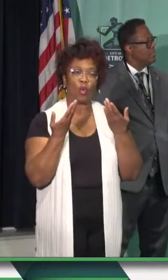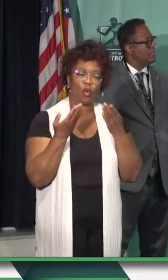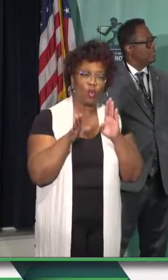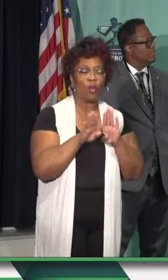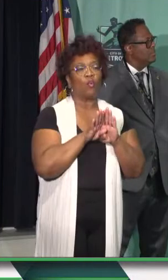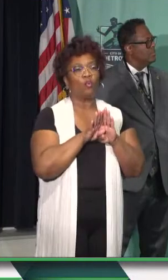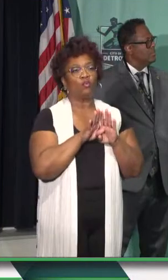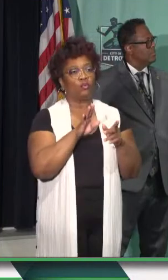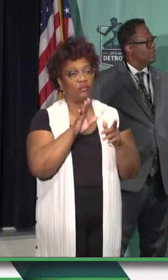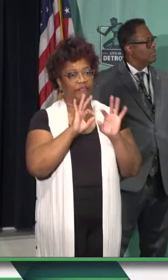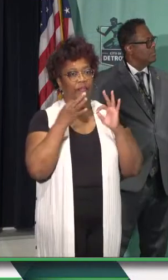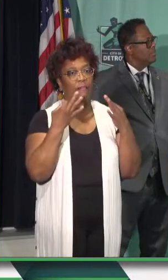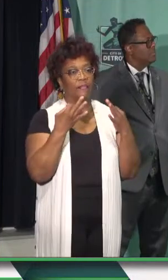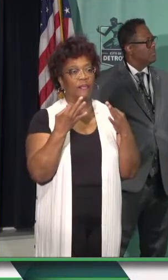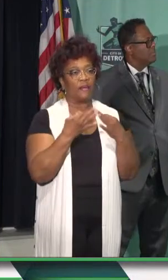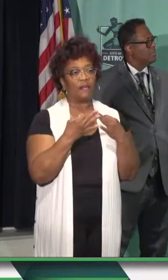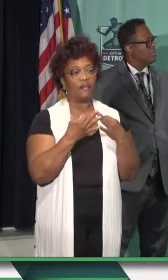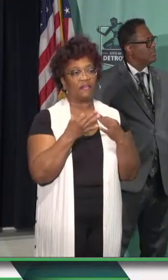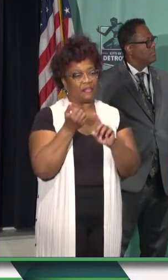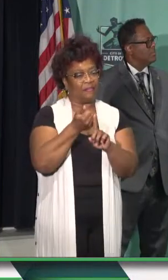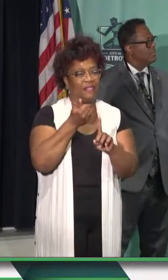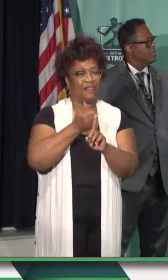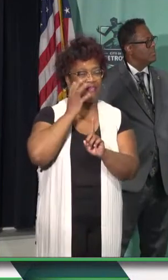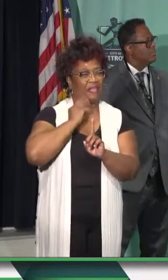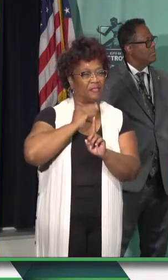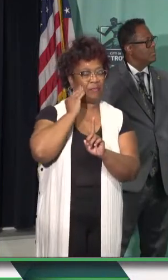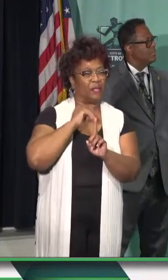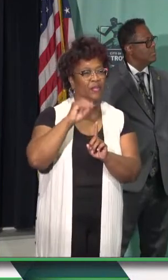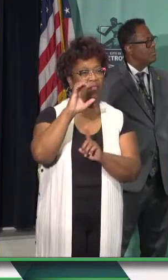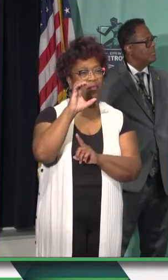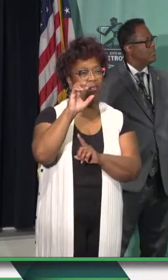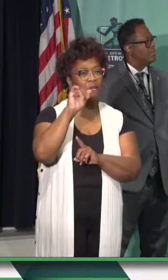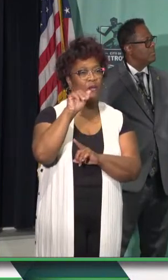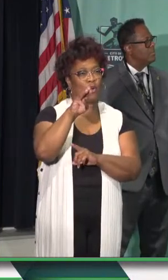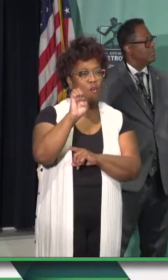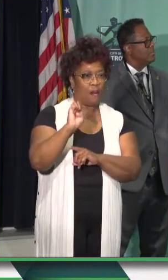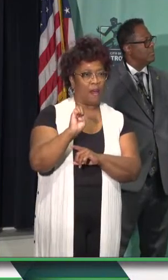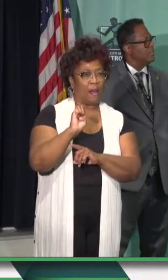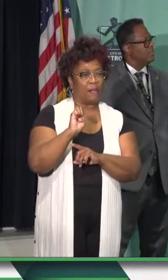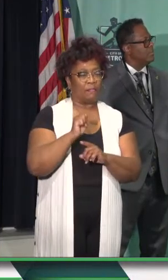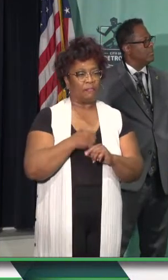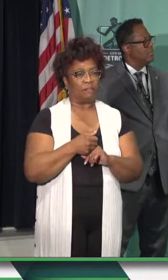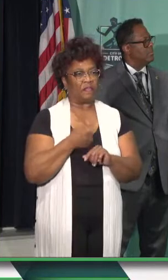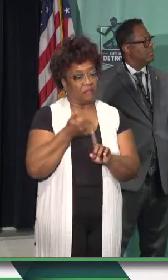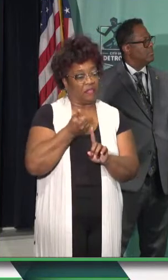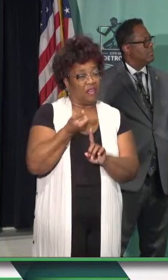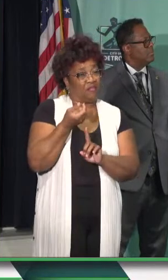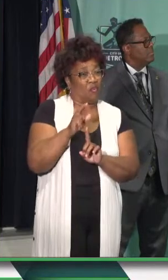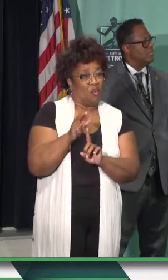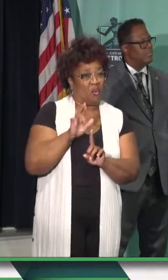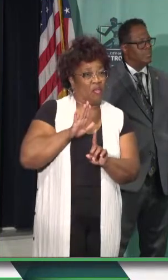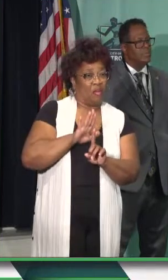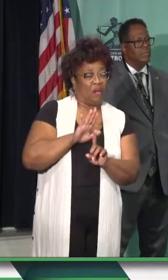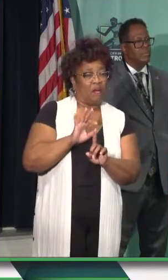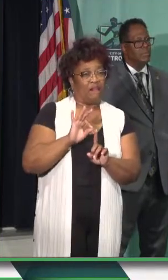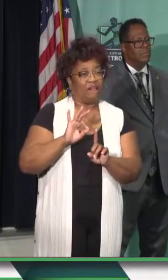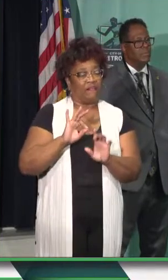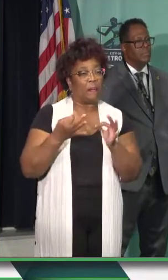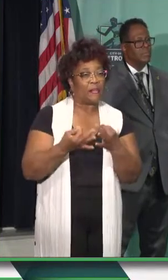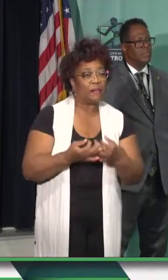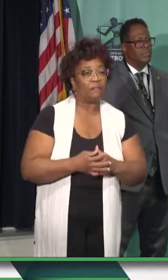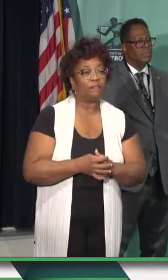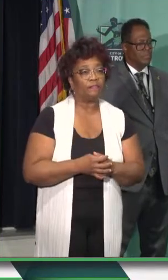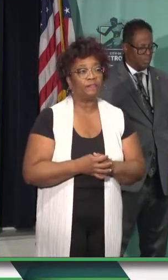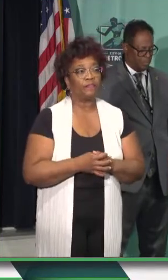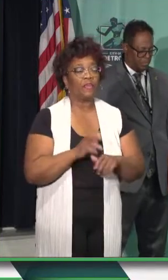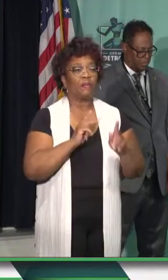those particular families who have been victim of crime or their loved ones have been victim of crime. And understand this, to those out here who may